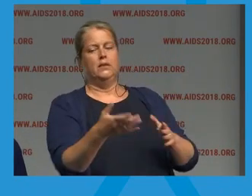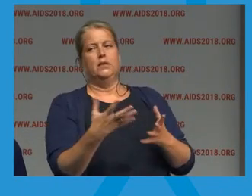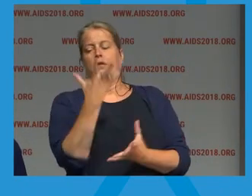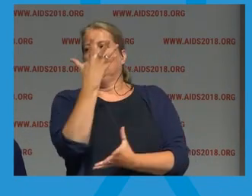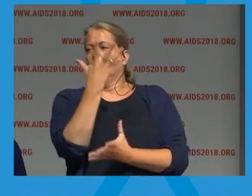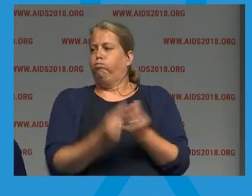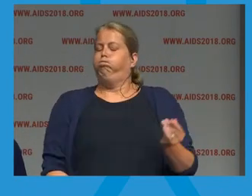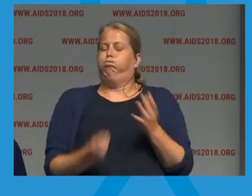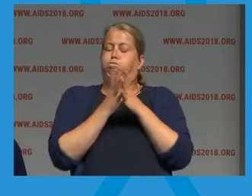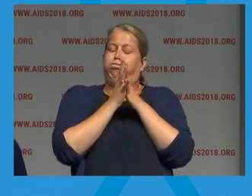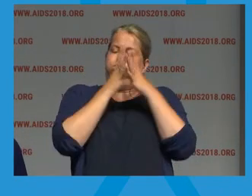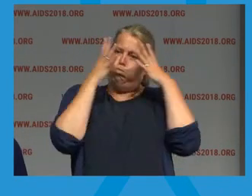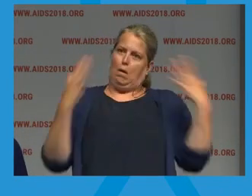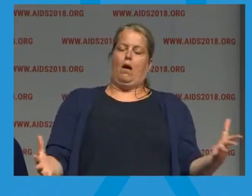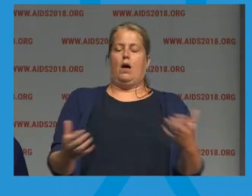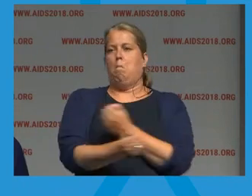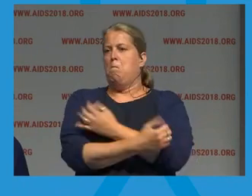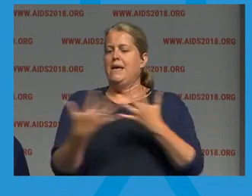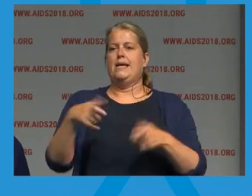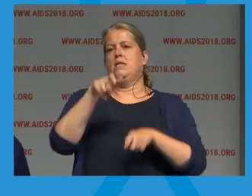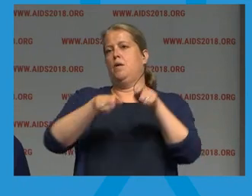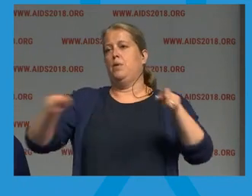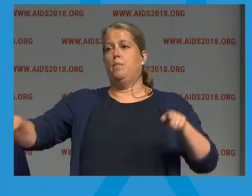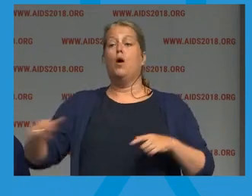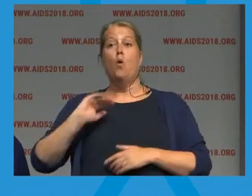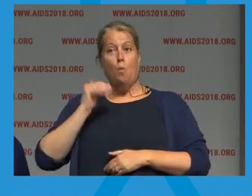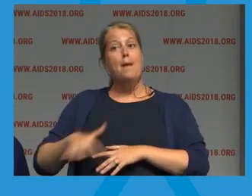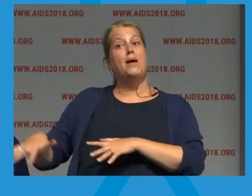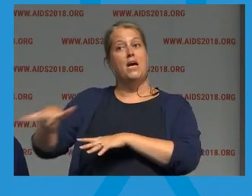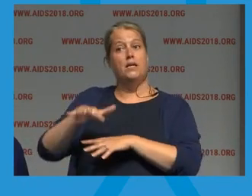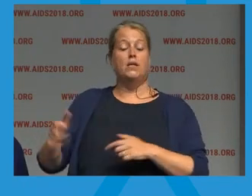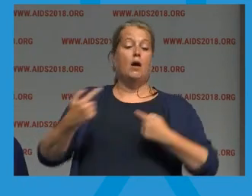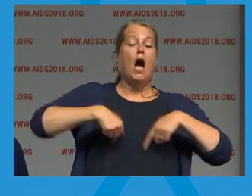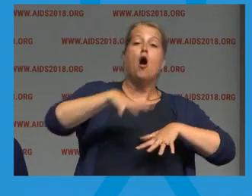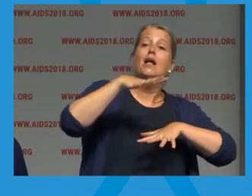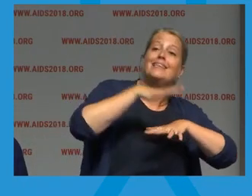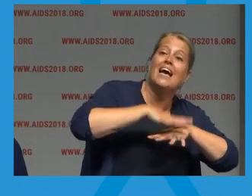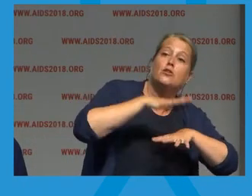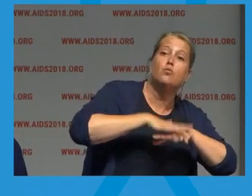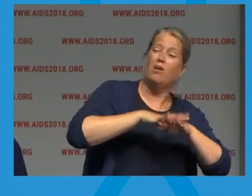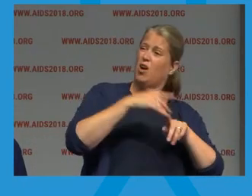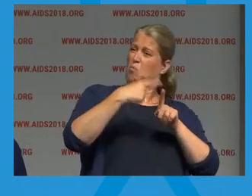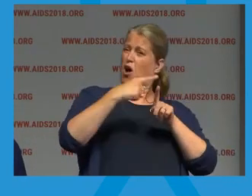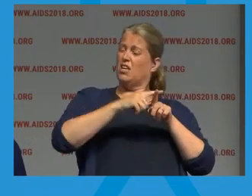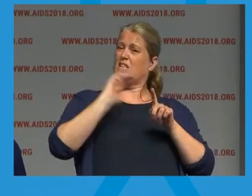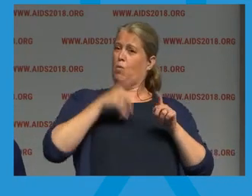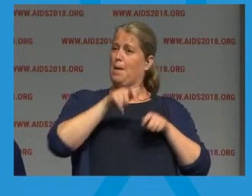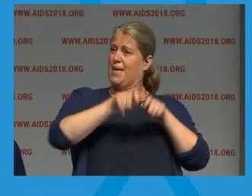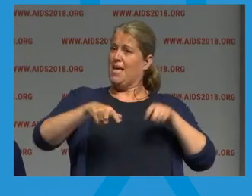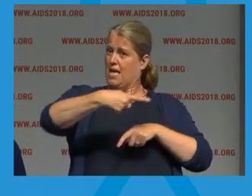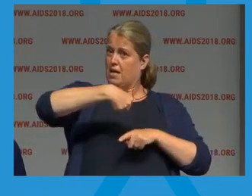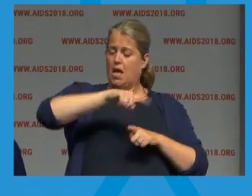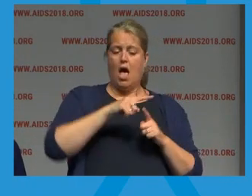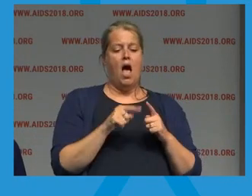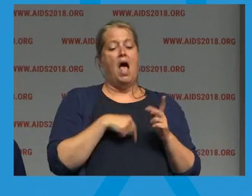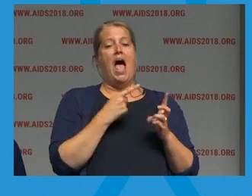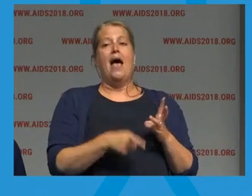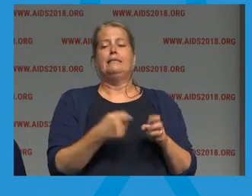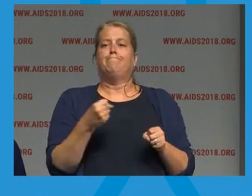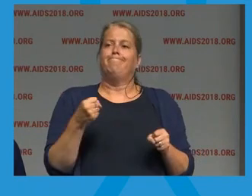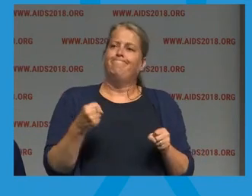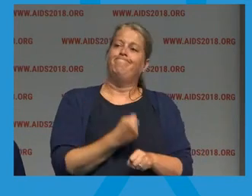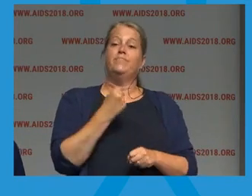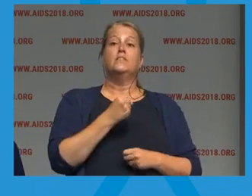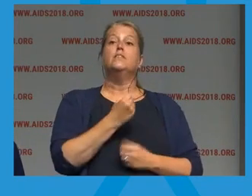She left a void in the women's sector, she left a void within our network of positive women, and most unfortunately, she left